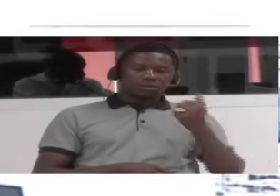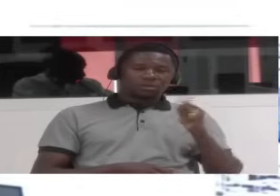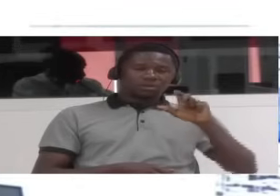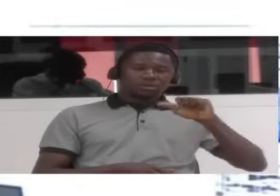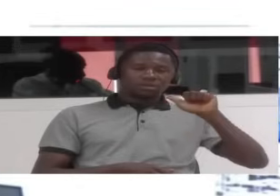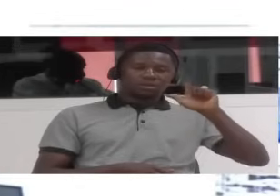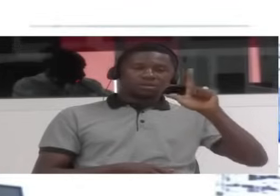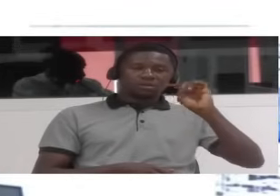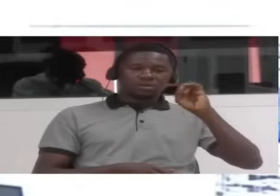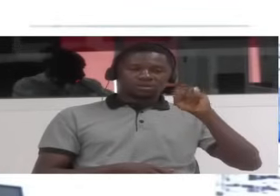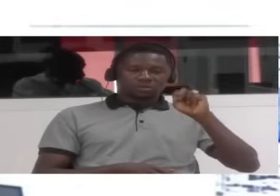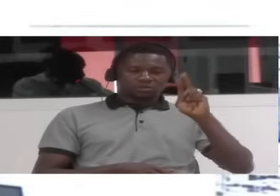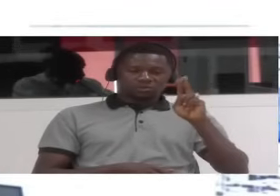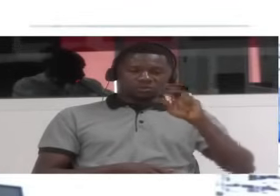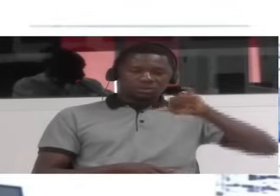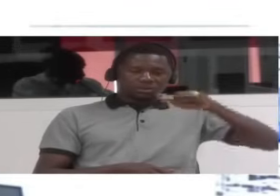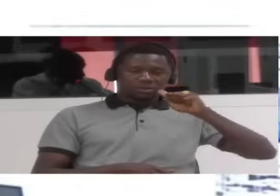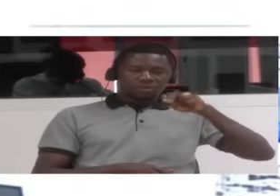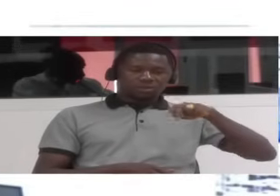to go and pick